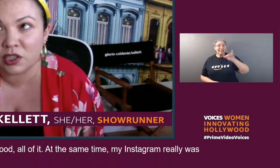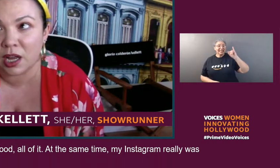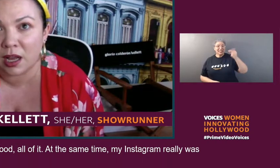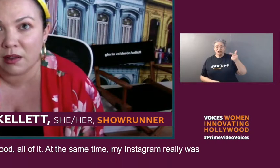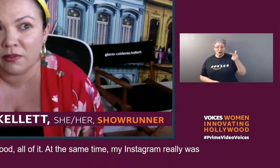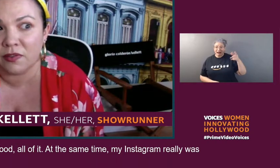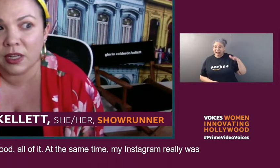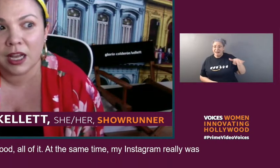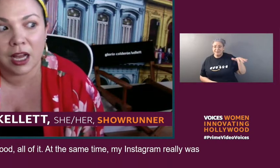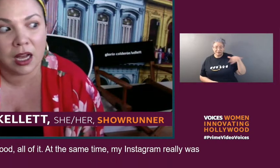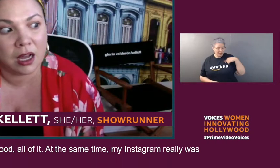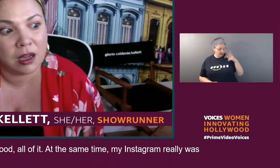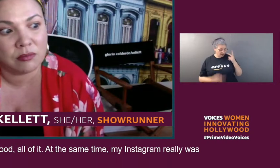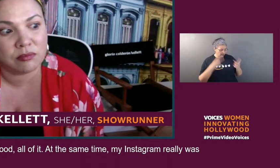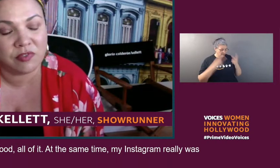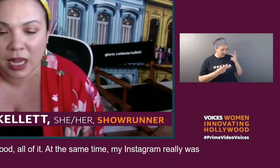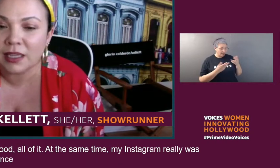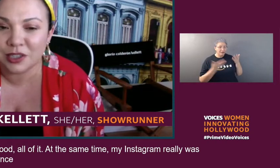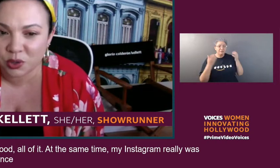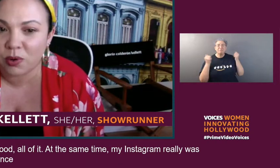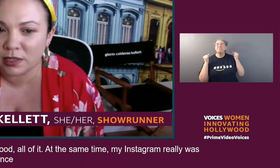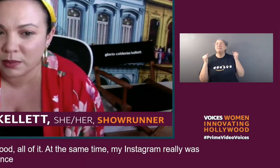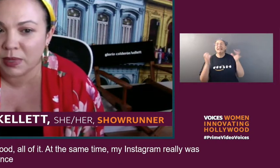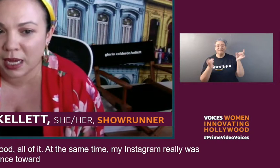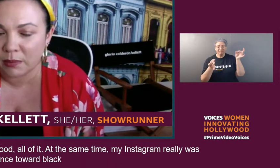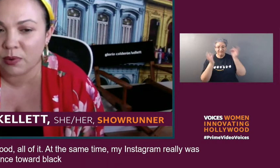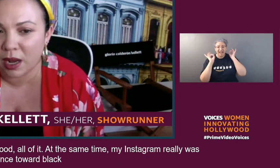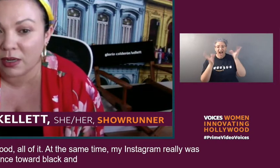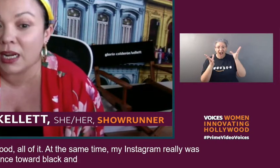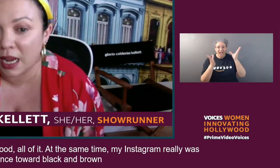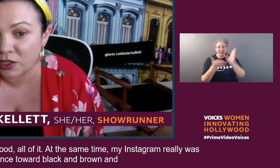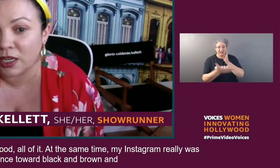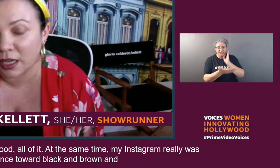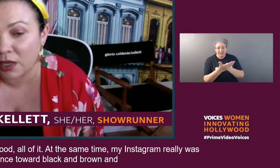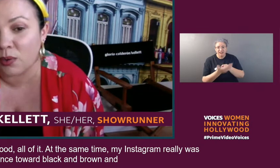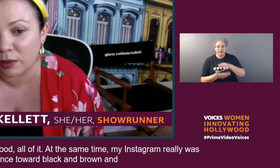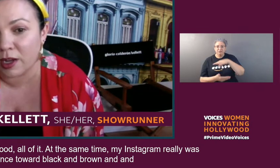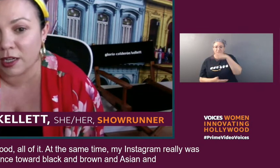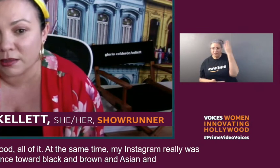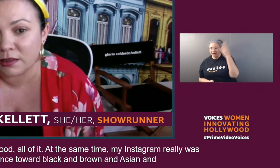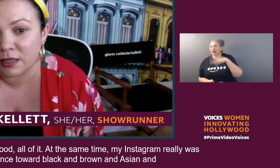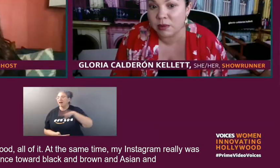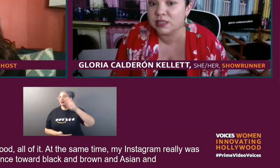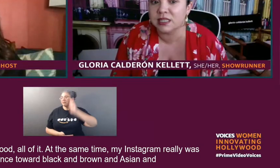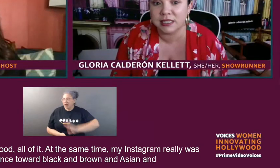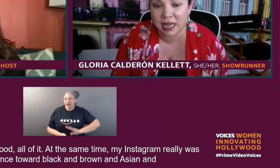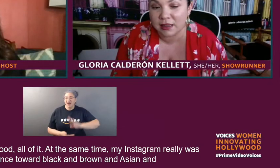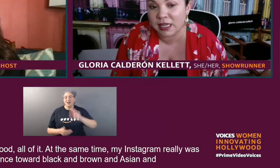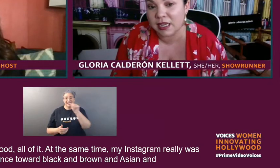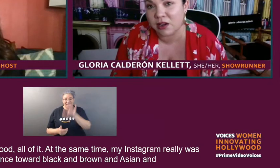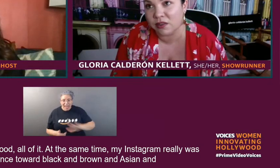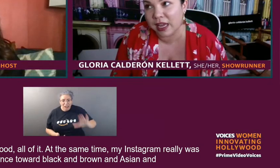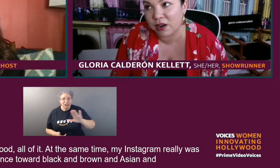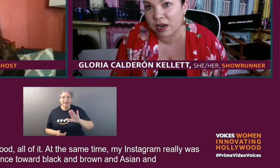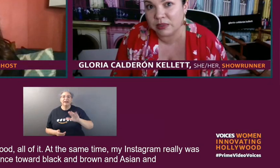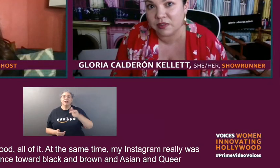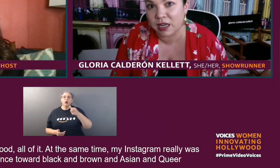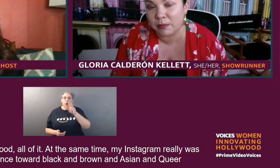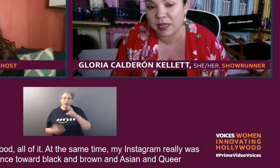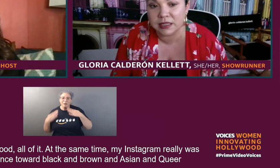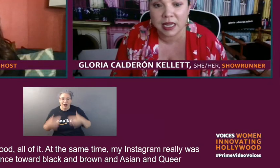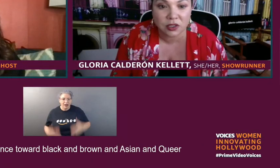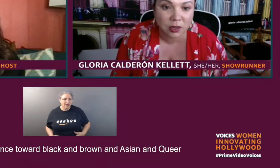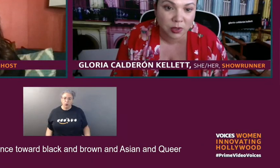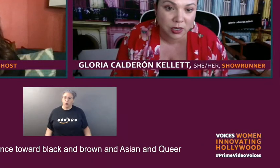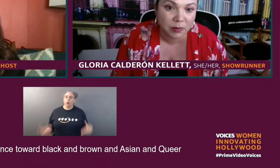a barrage of violence towards Black and Brown and Asian and queer bodies. It was a daily, here are the hate crimes